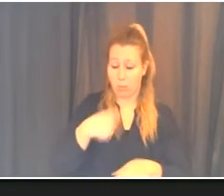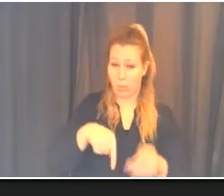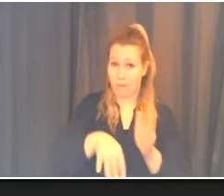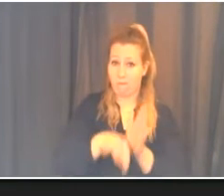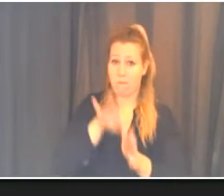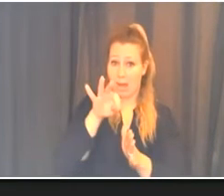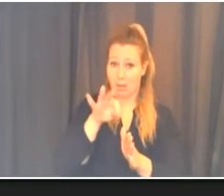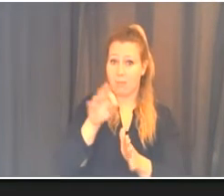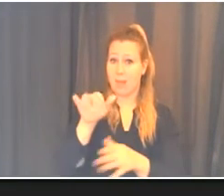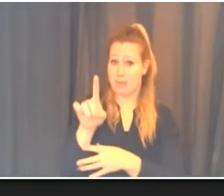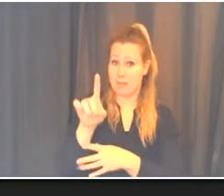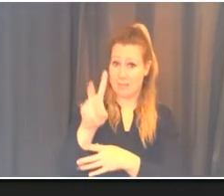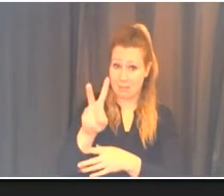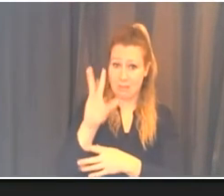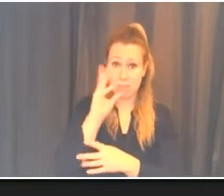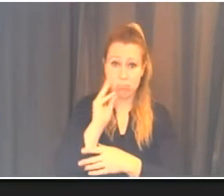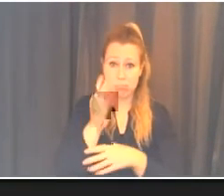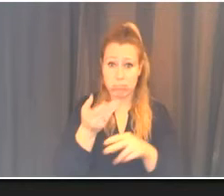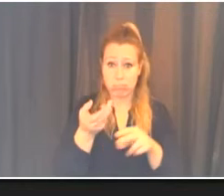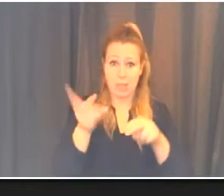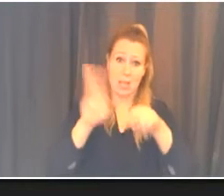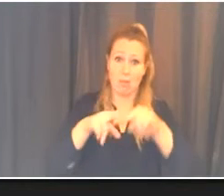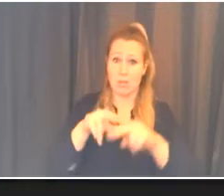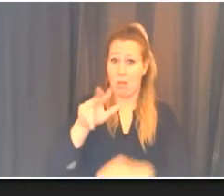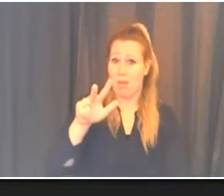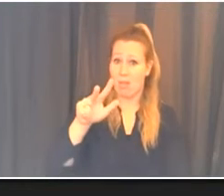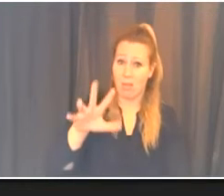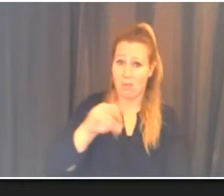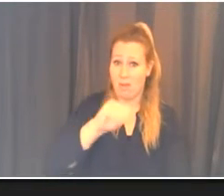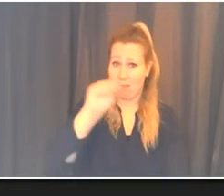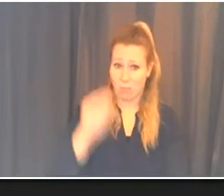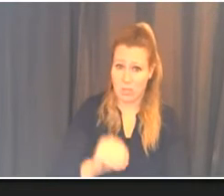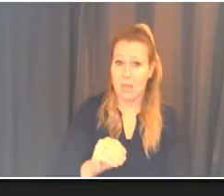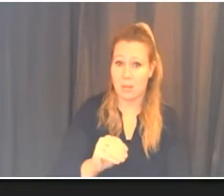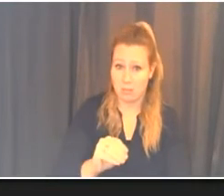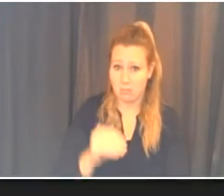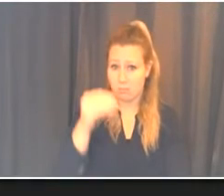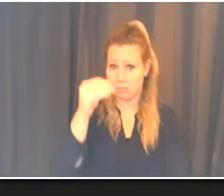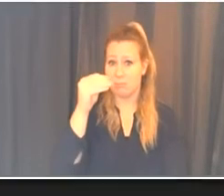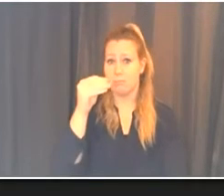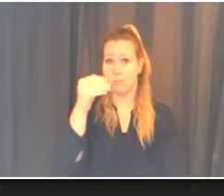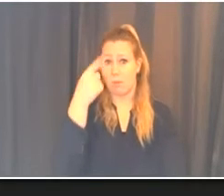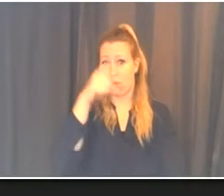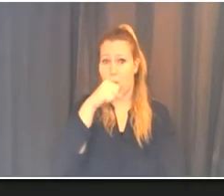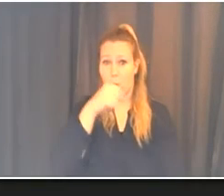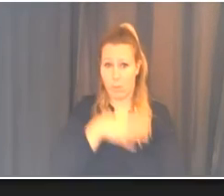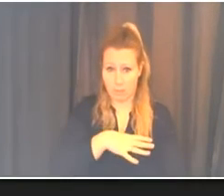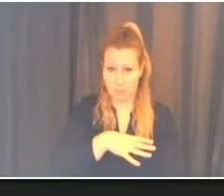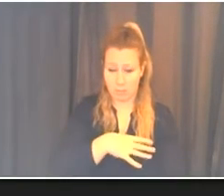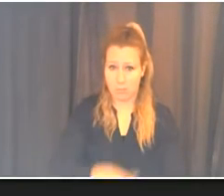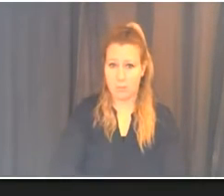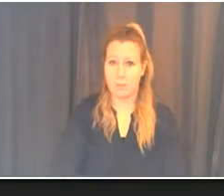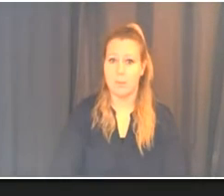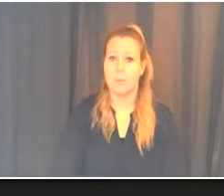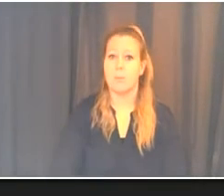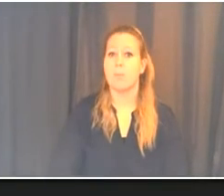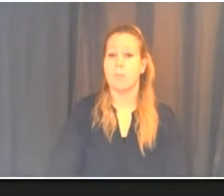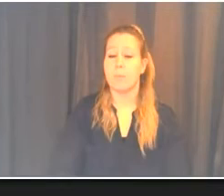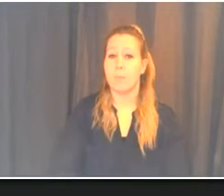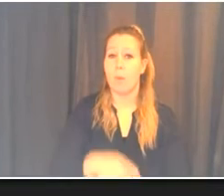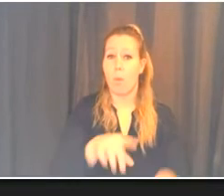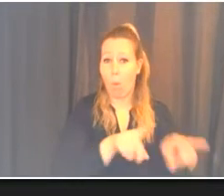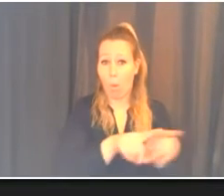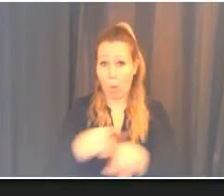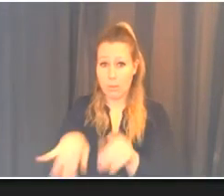scale disasters first the findings suggests that information about ipv resources should be deiminated to affected